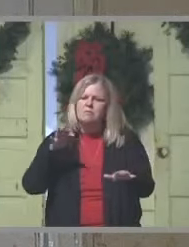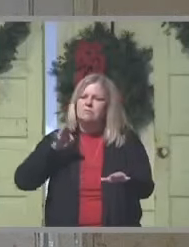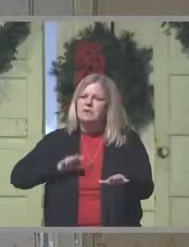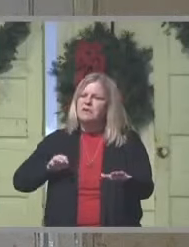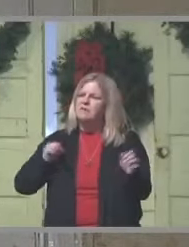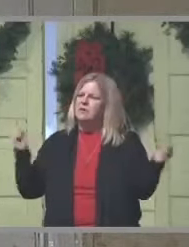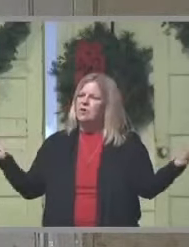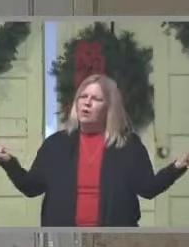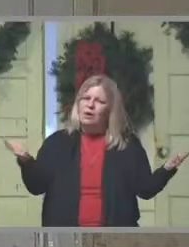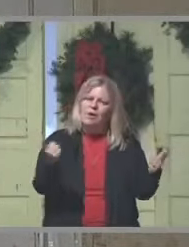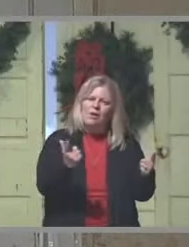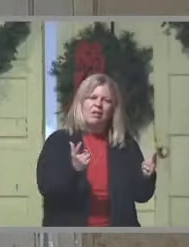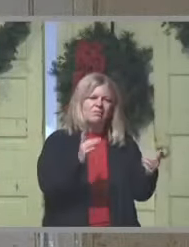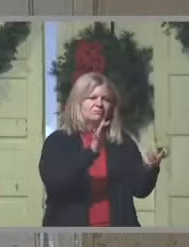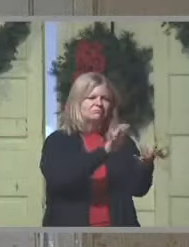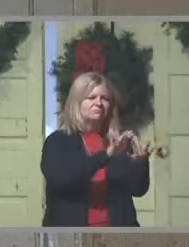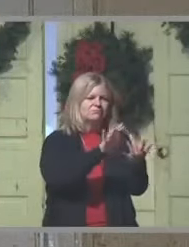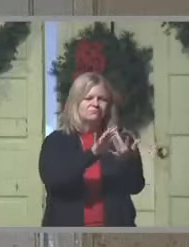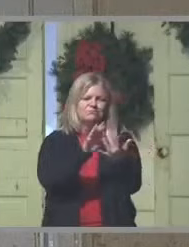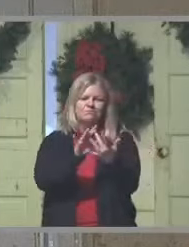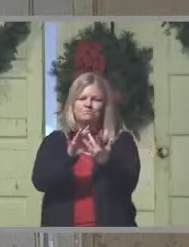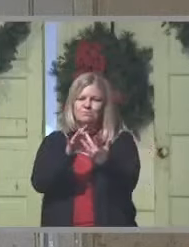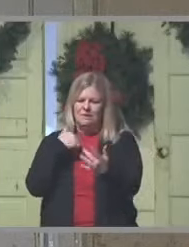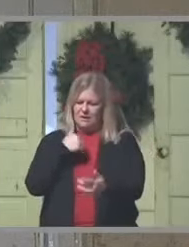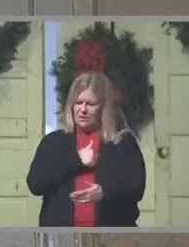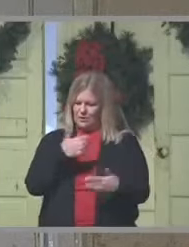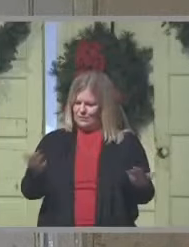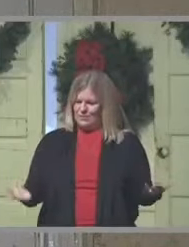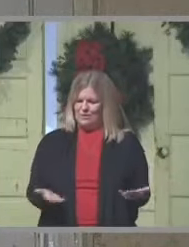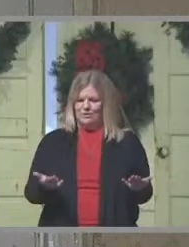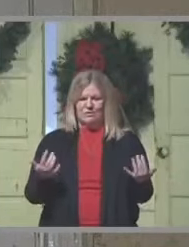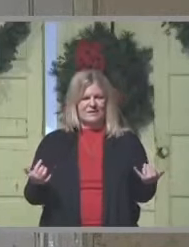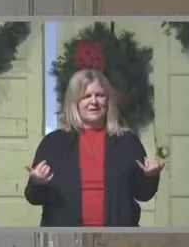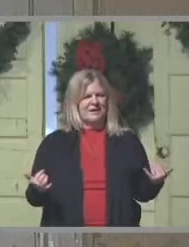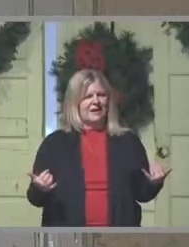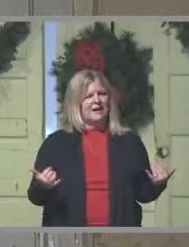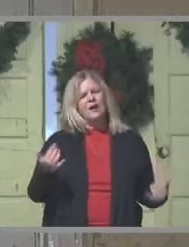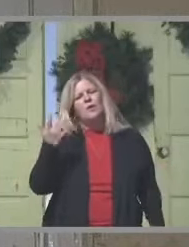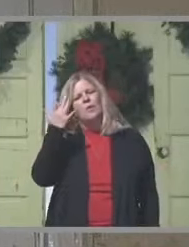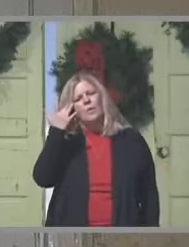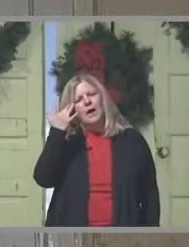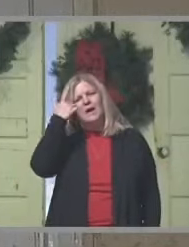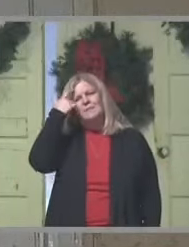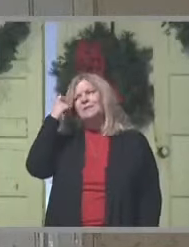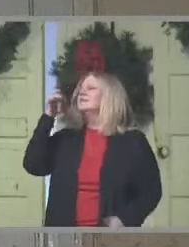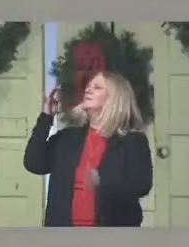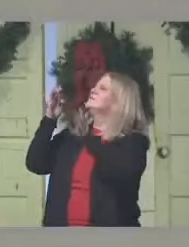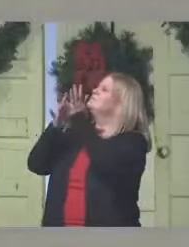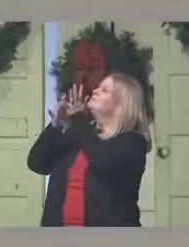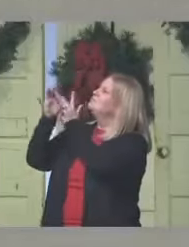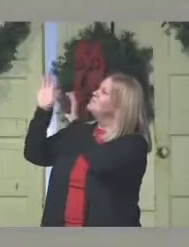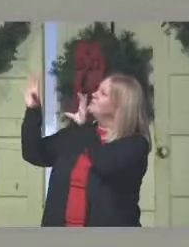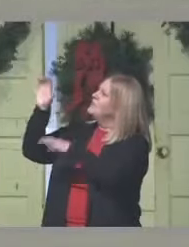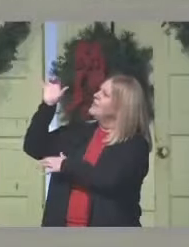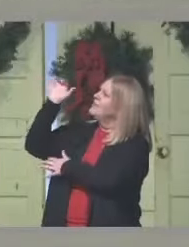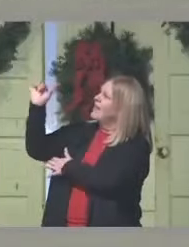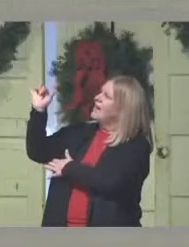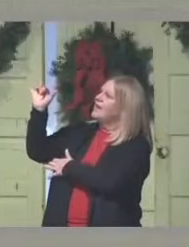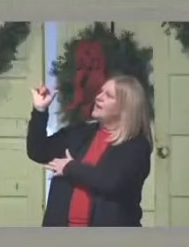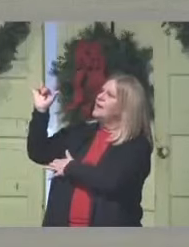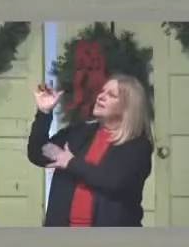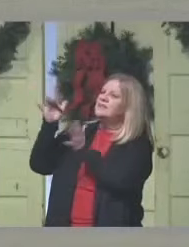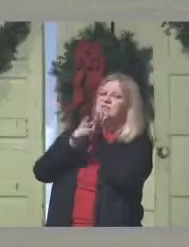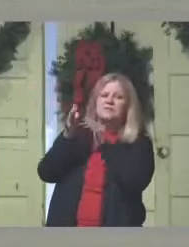of all whom his life touched. And we're here today because he did. And Jesus calls us to follow